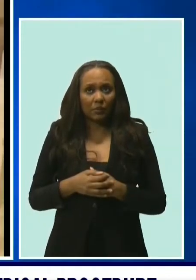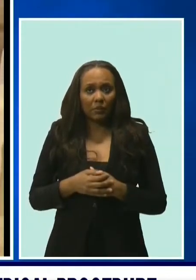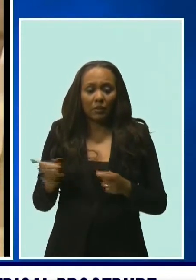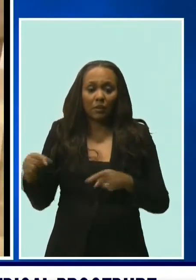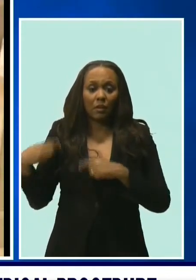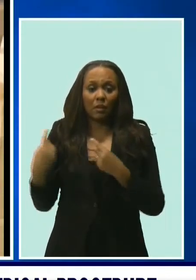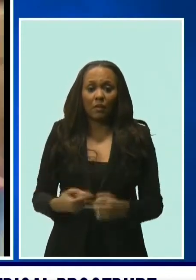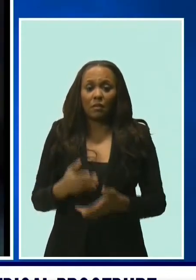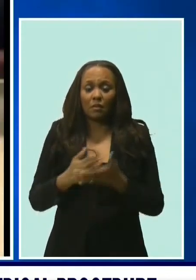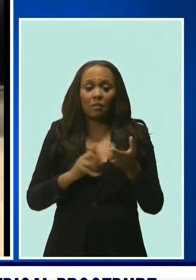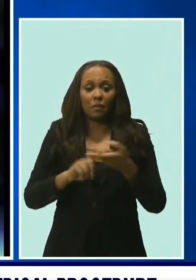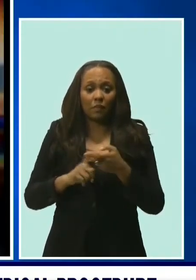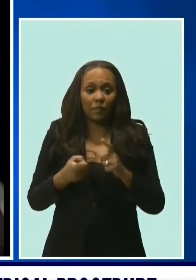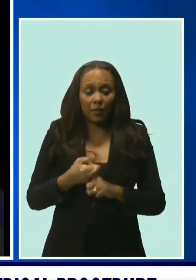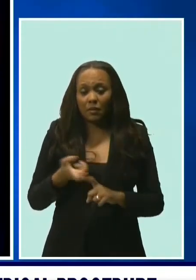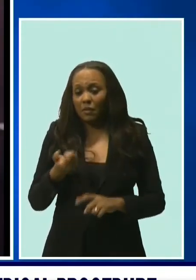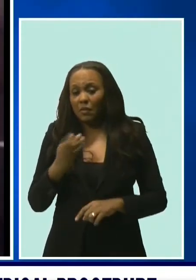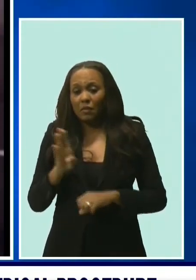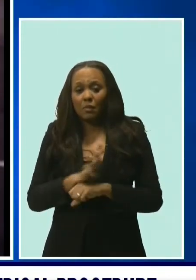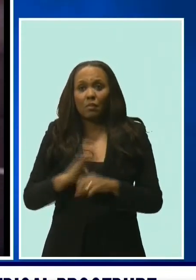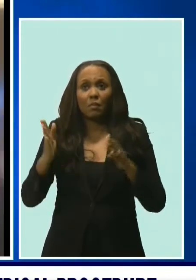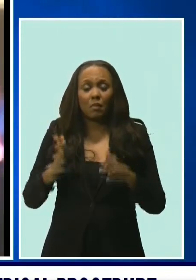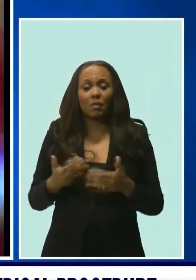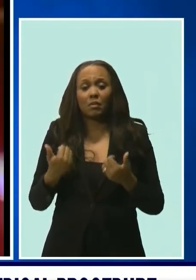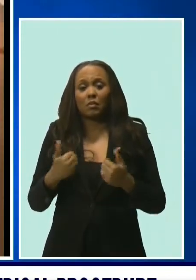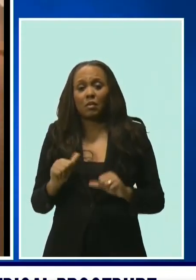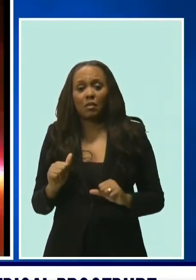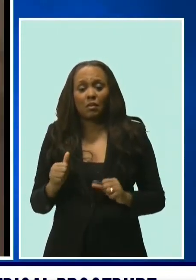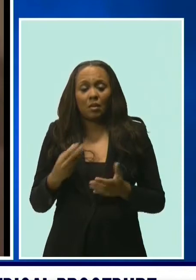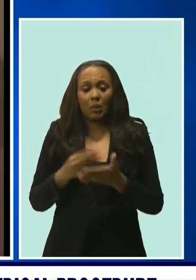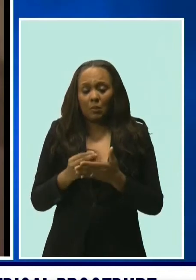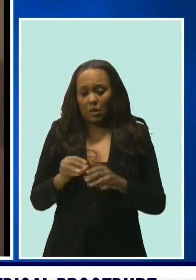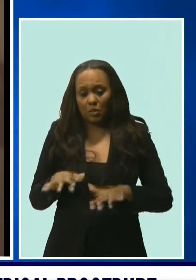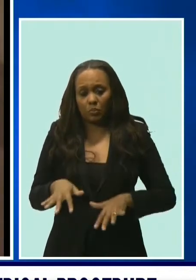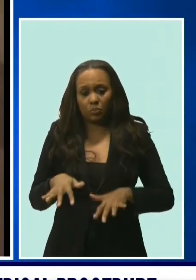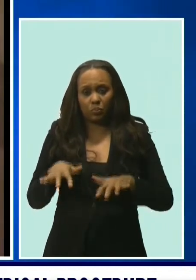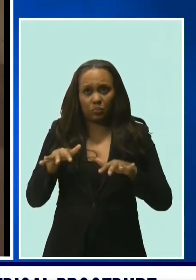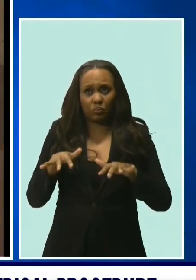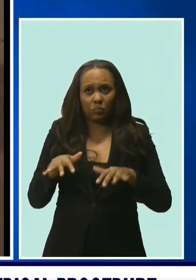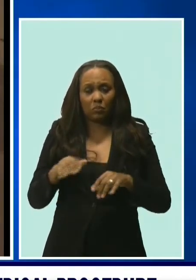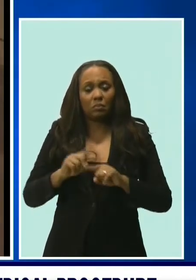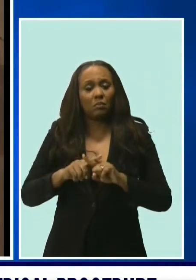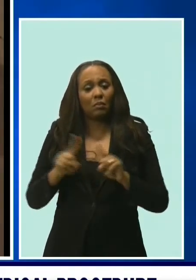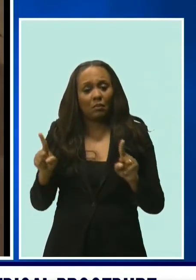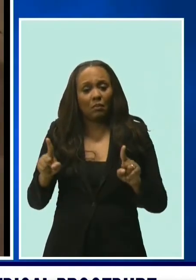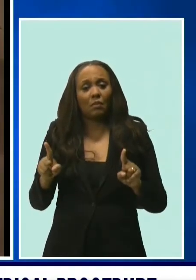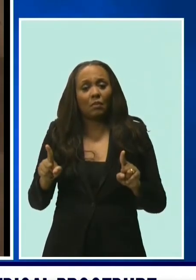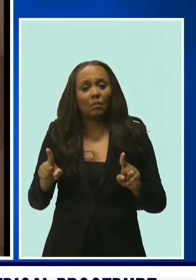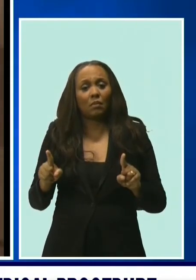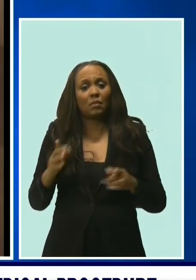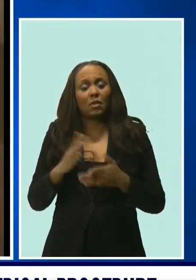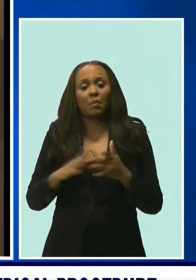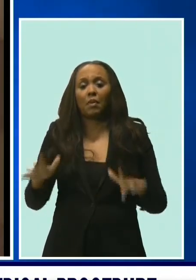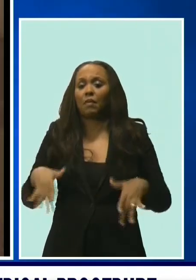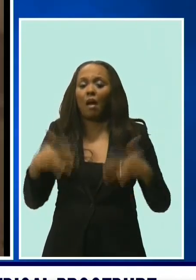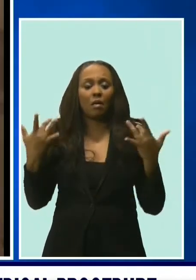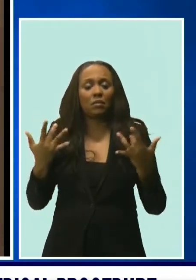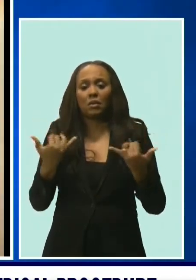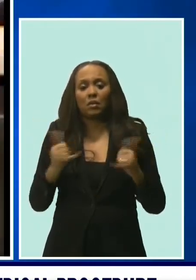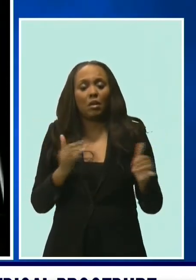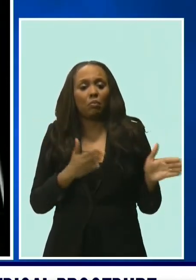most likely to impact your home before disaster strikes. For example, if your home is on the coastline, you may need